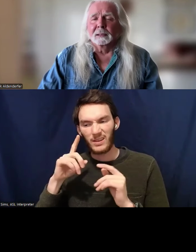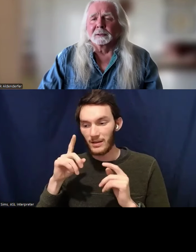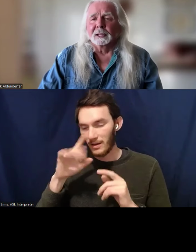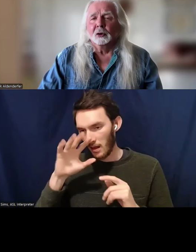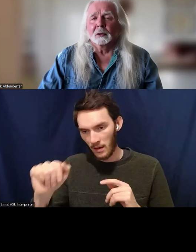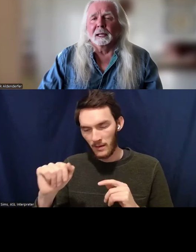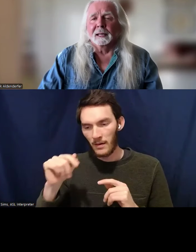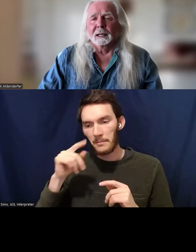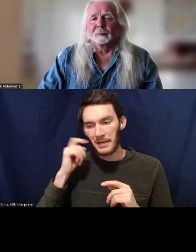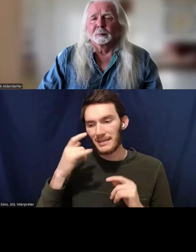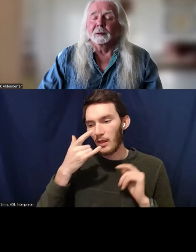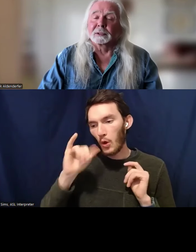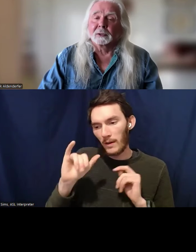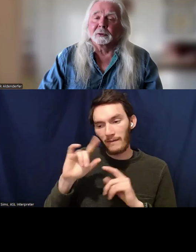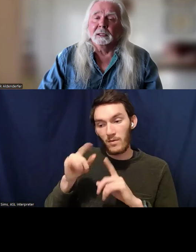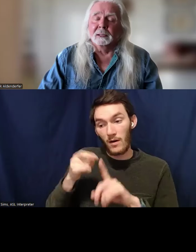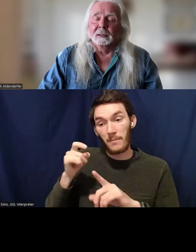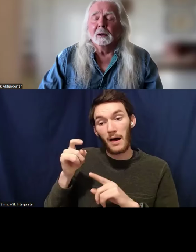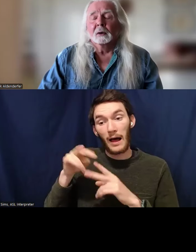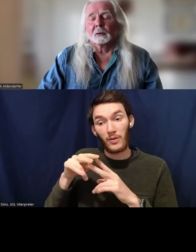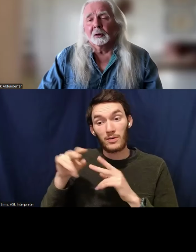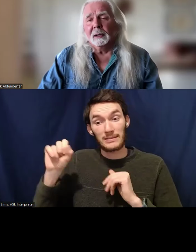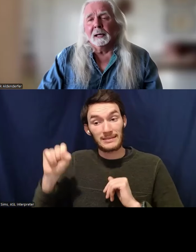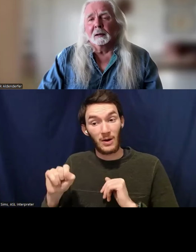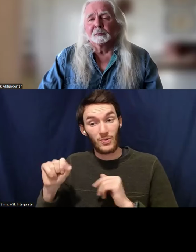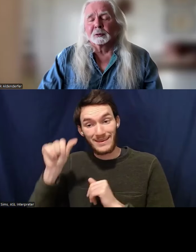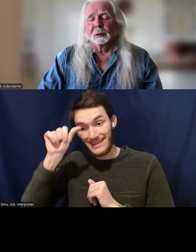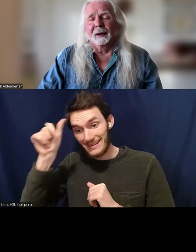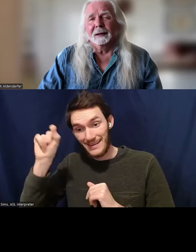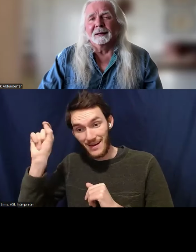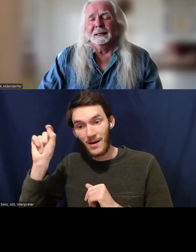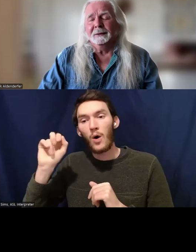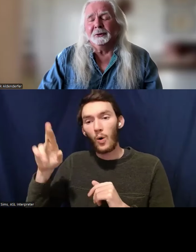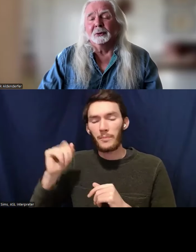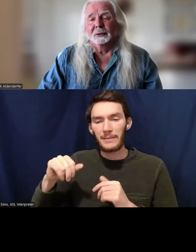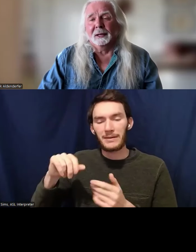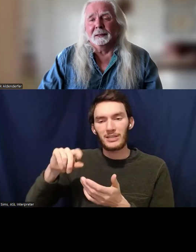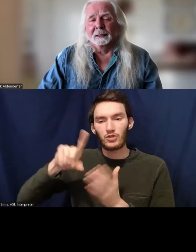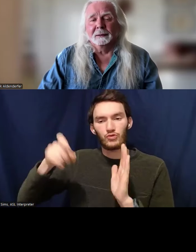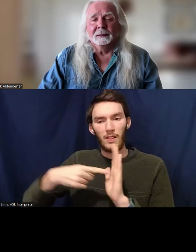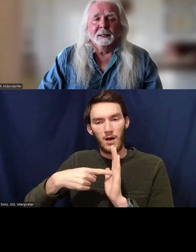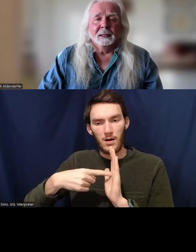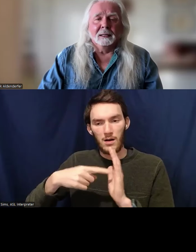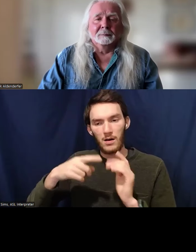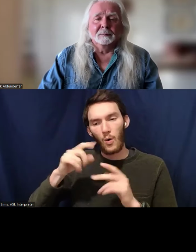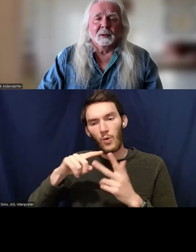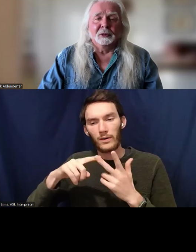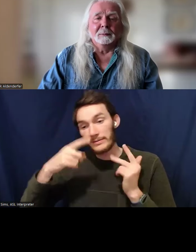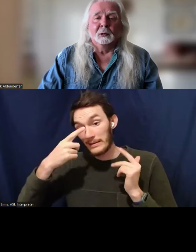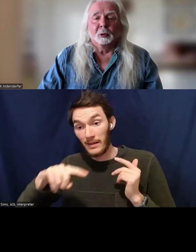fascinating because they look like they come from either southern India or all the way down from Sri Lanka into Thailand.